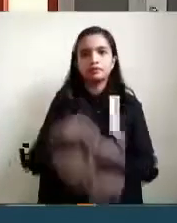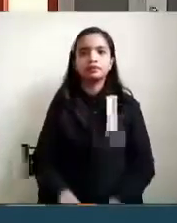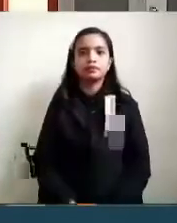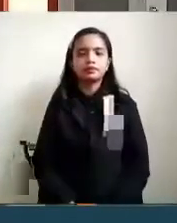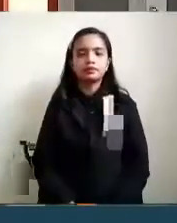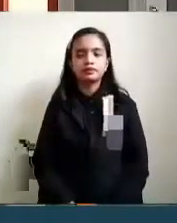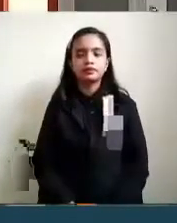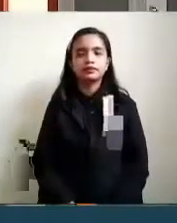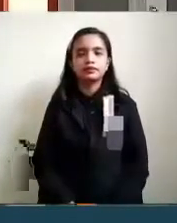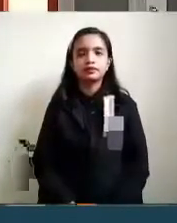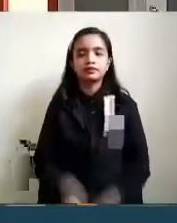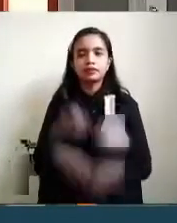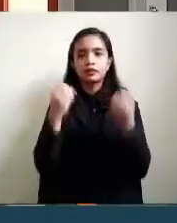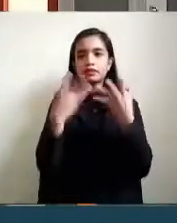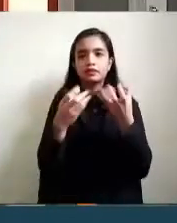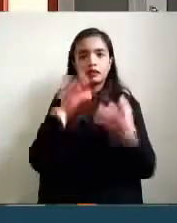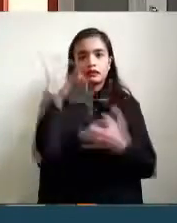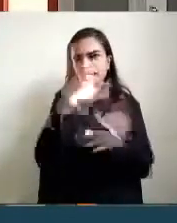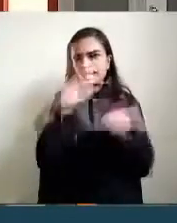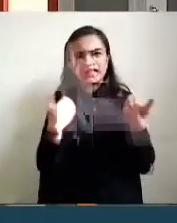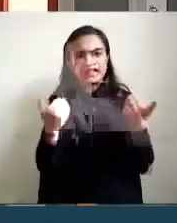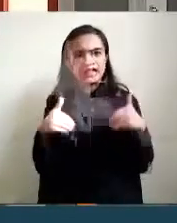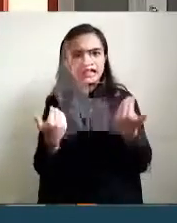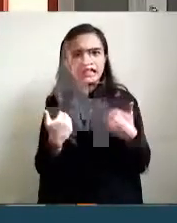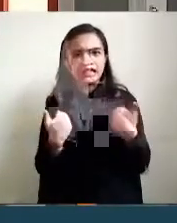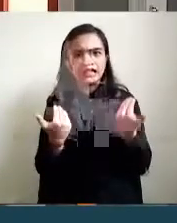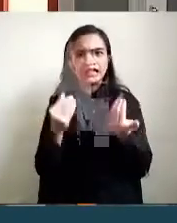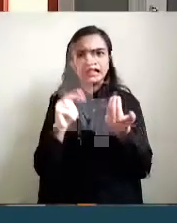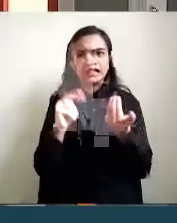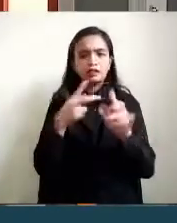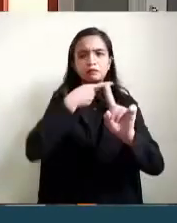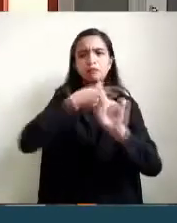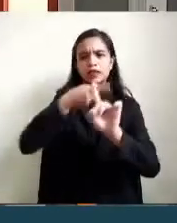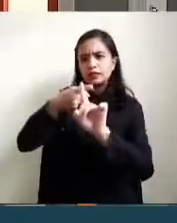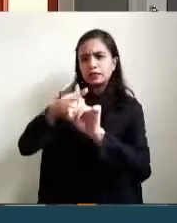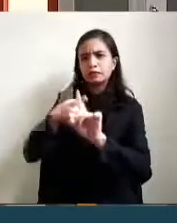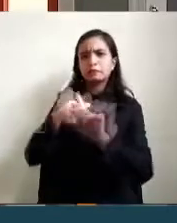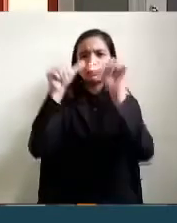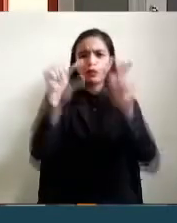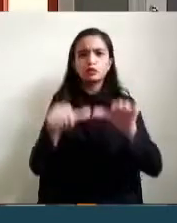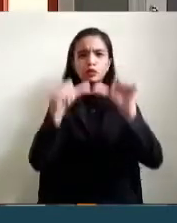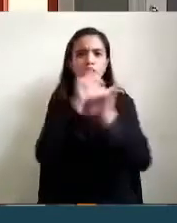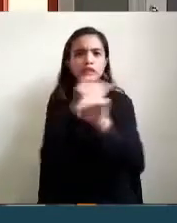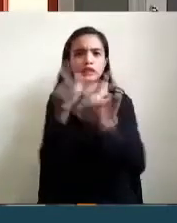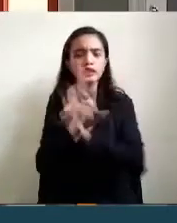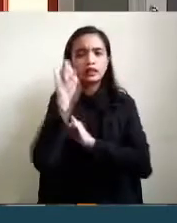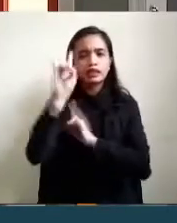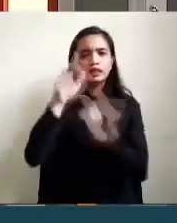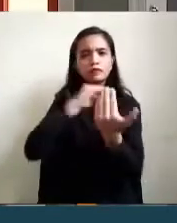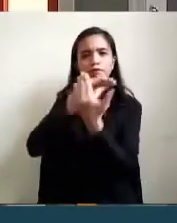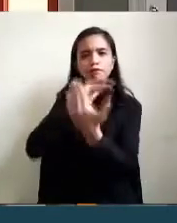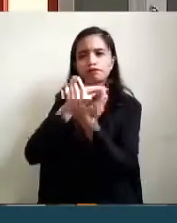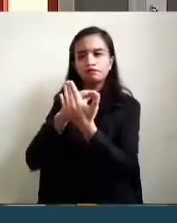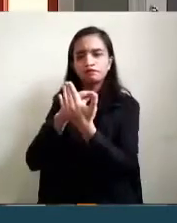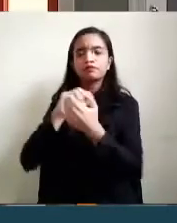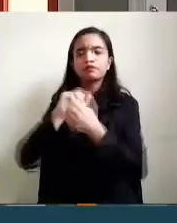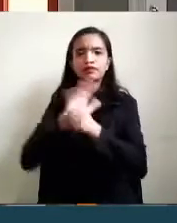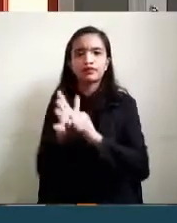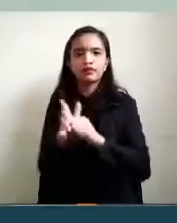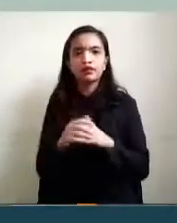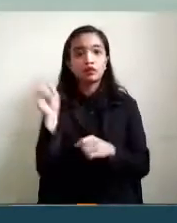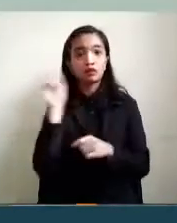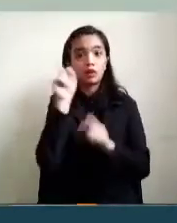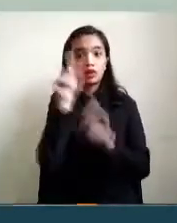More Filipino millennials are spreading much-needed positivity on social media as the country battles COVID-19. Video platforms